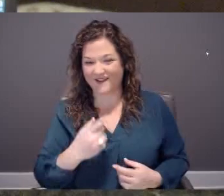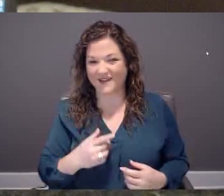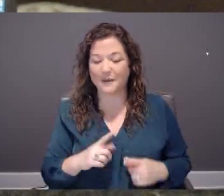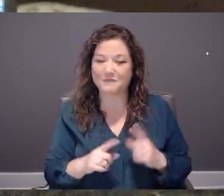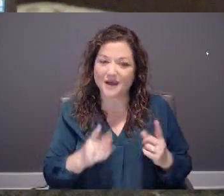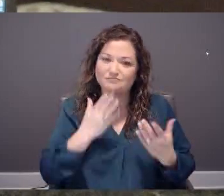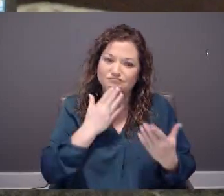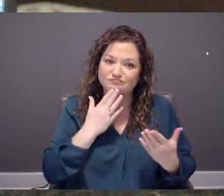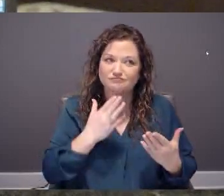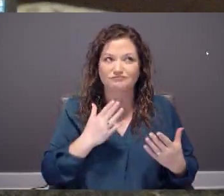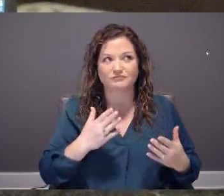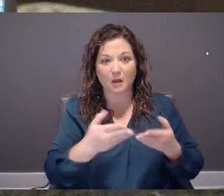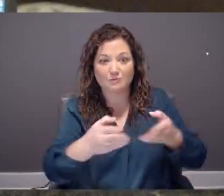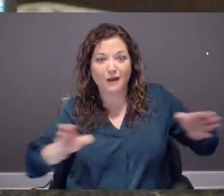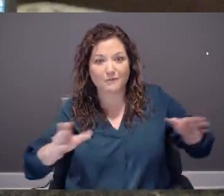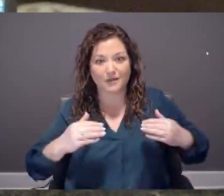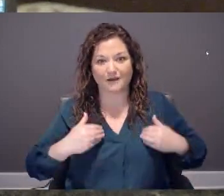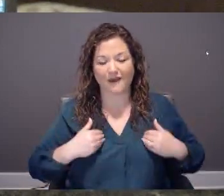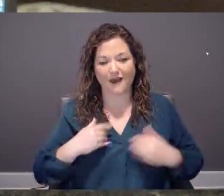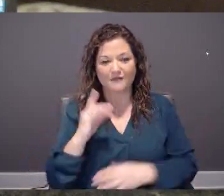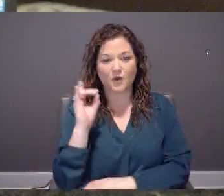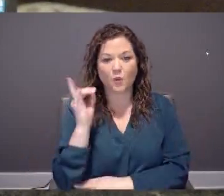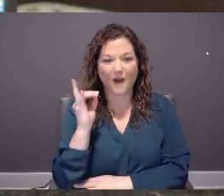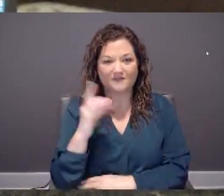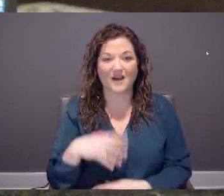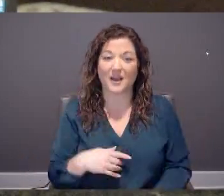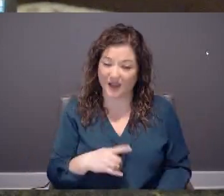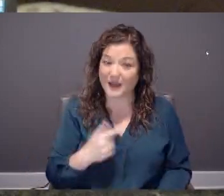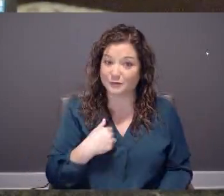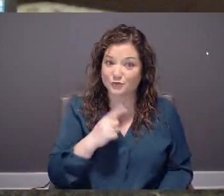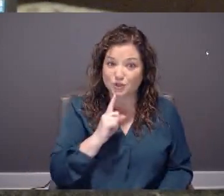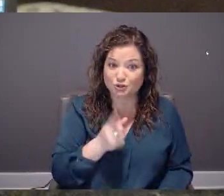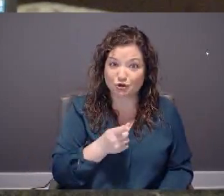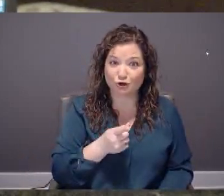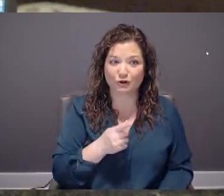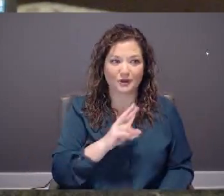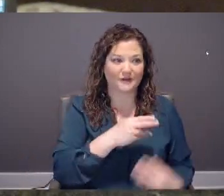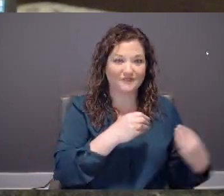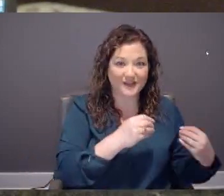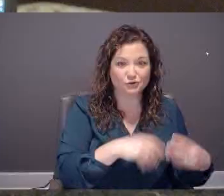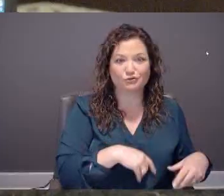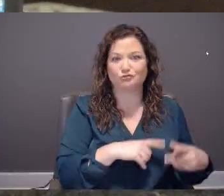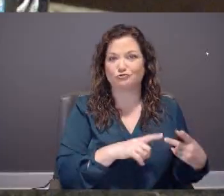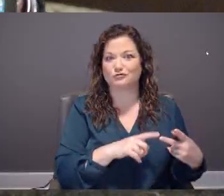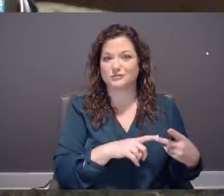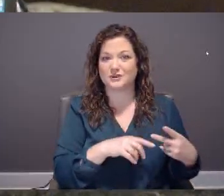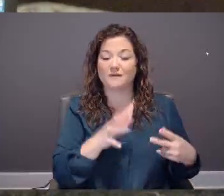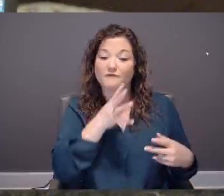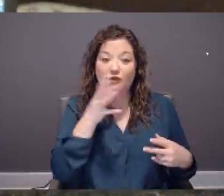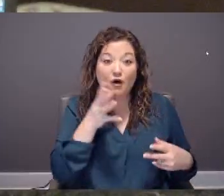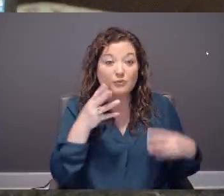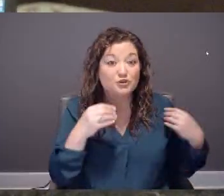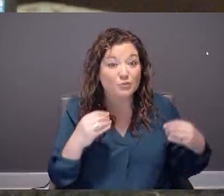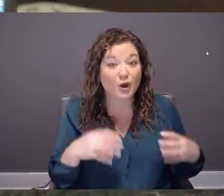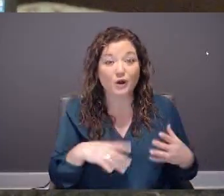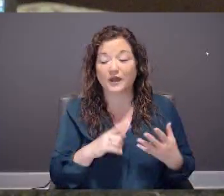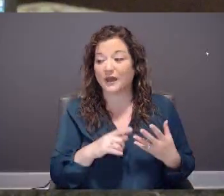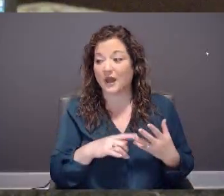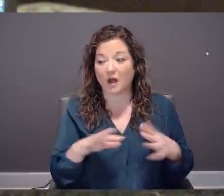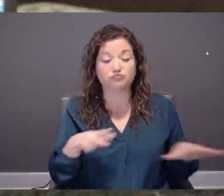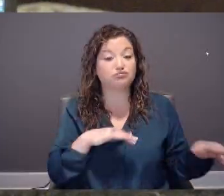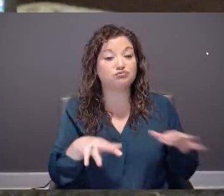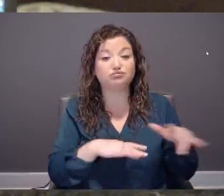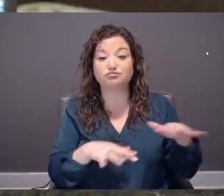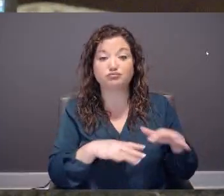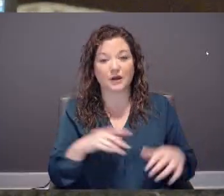this Wi-Fi. And I'm sure vendors and attendees at the farmers market, in addition to all the wonderful activity Absolutely. That's going to be going on in Steam,